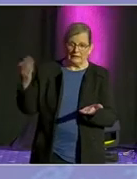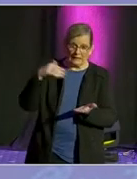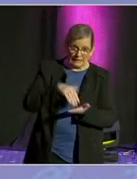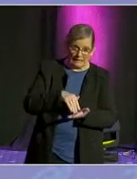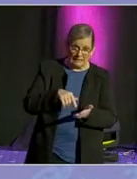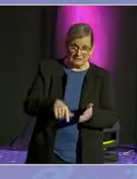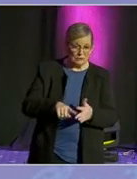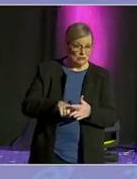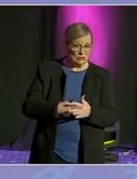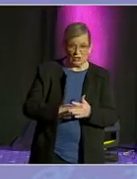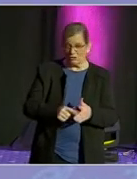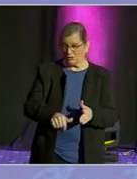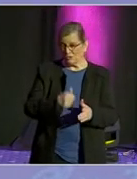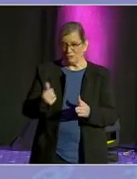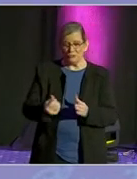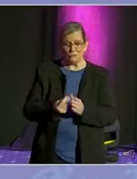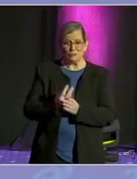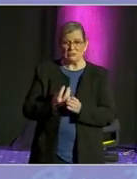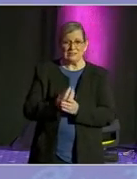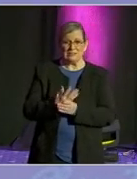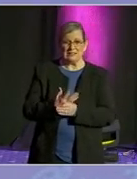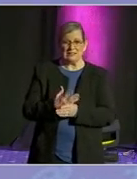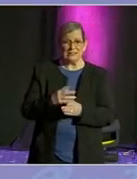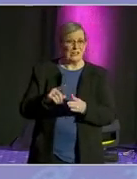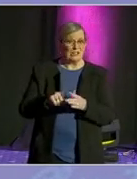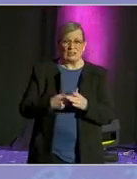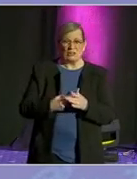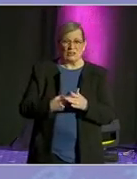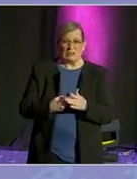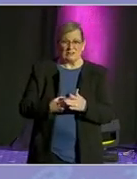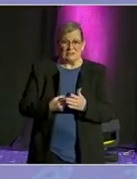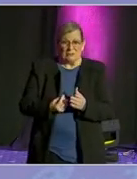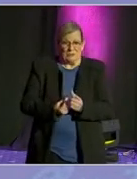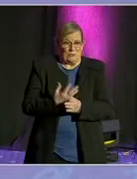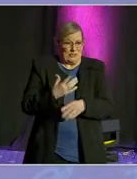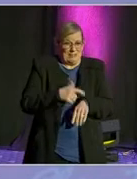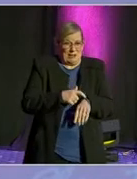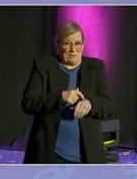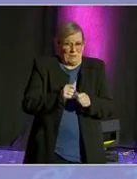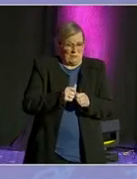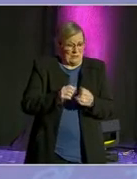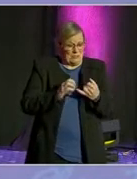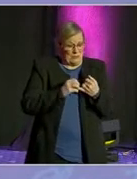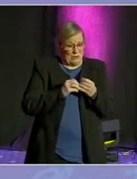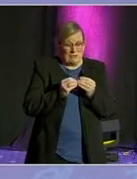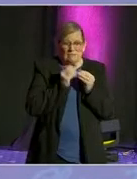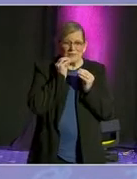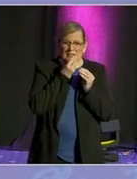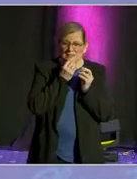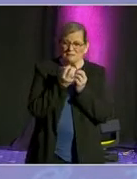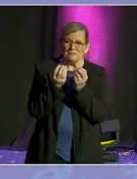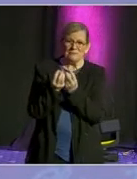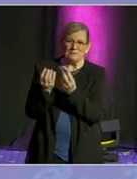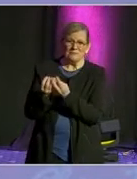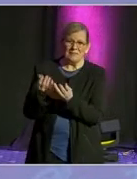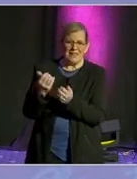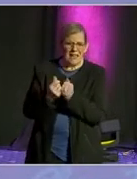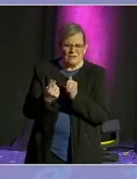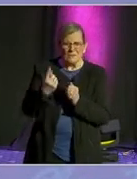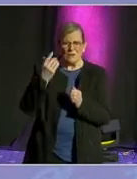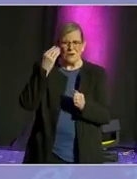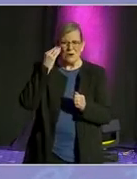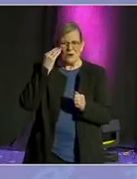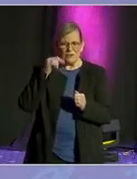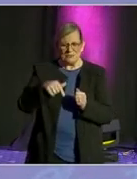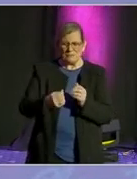another spring and at a start of a springtime with a Cherry Blossom Festival. Everyone knows that with spring comes